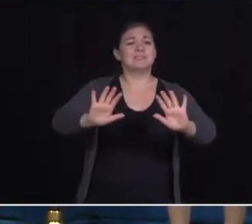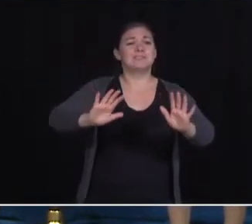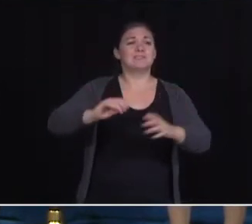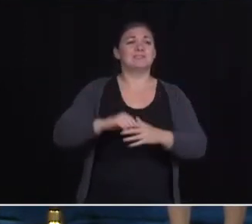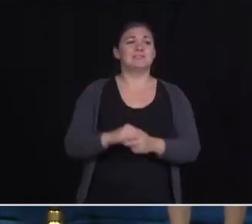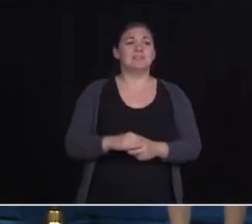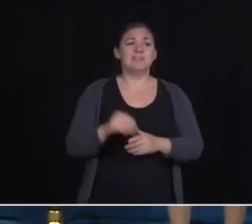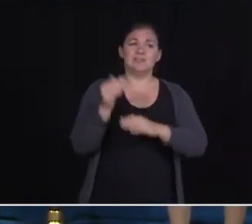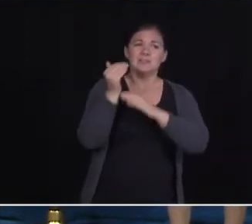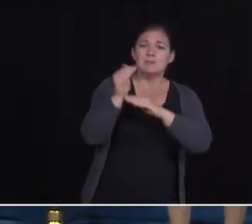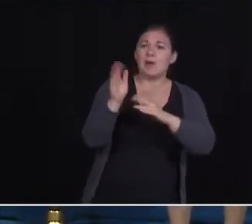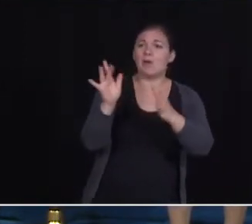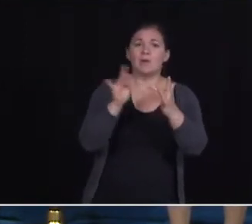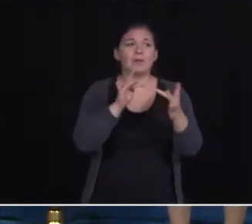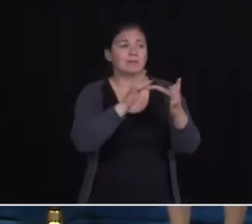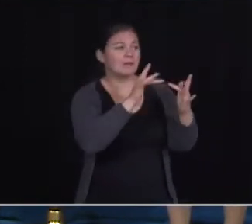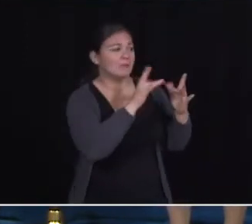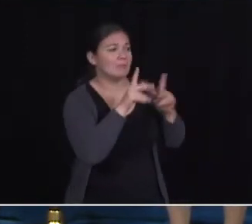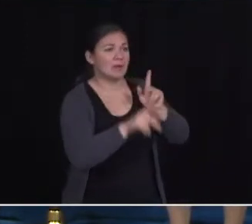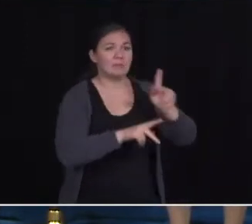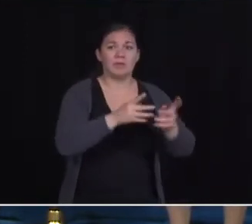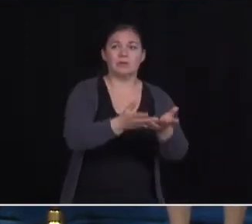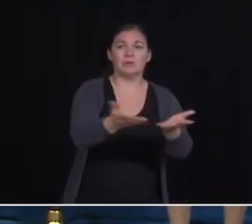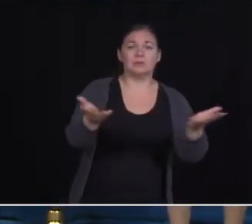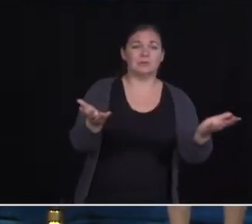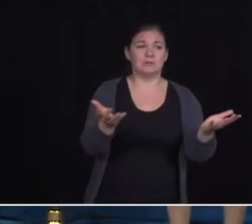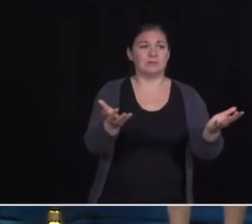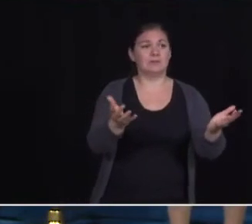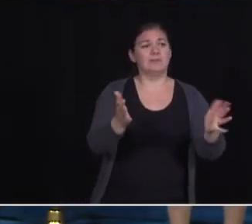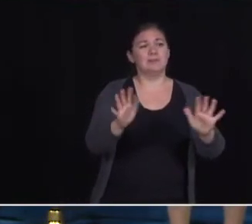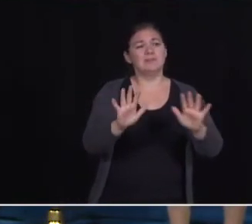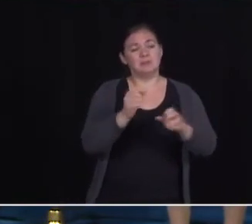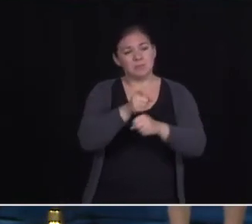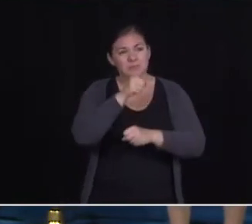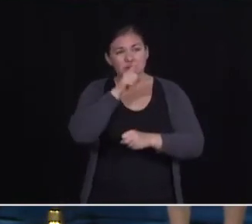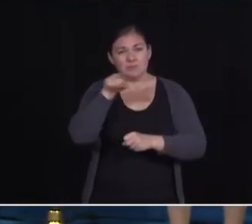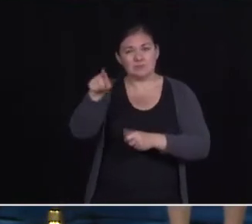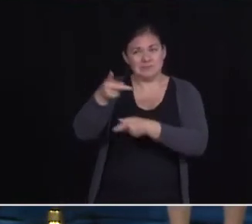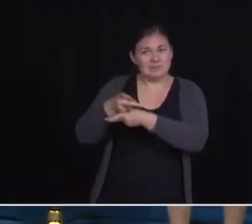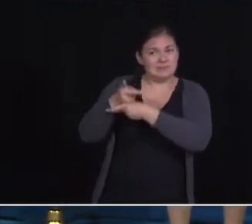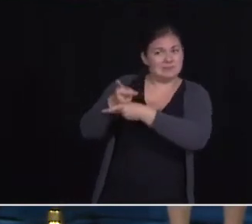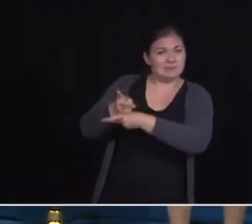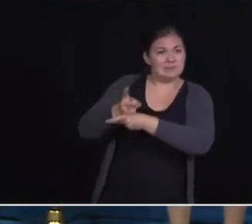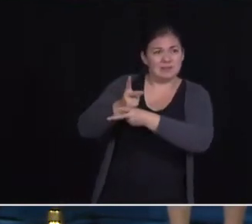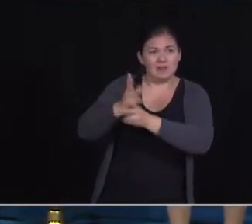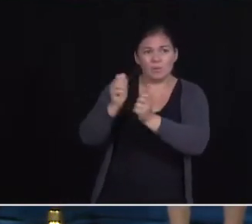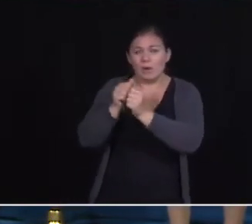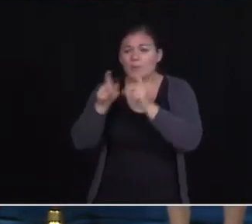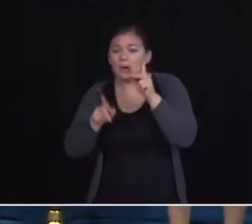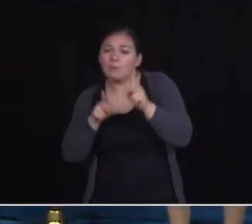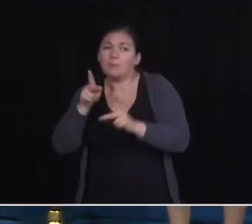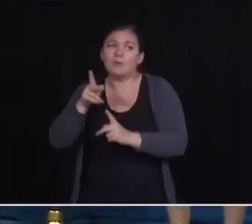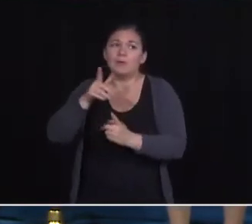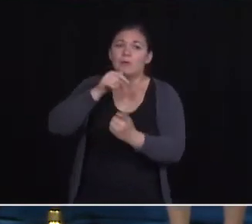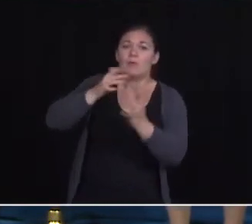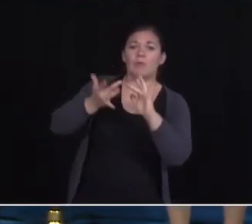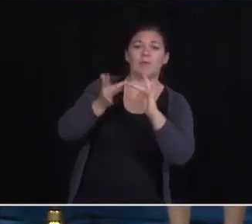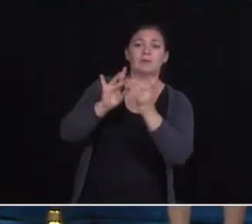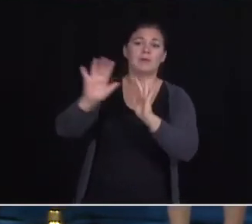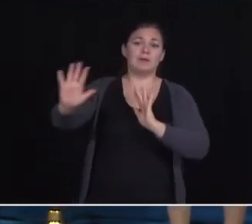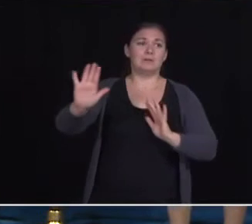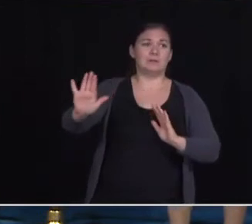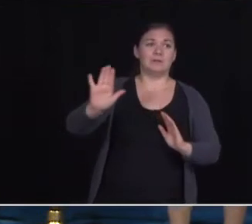are aware of what their exposure has been limited and that you're very careful with your contacts. So we're not locking down, we haven't done before, but